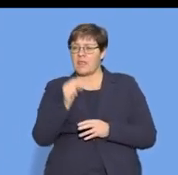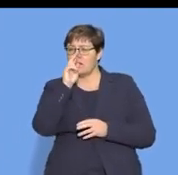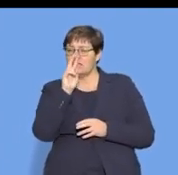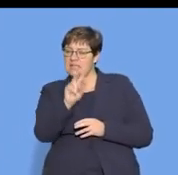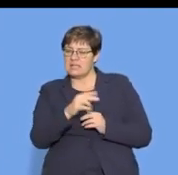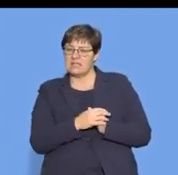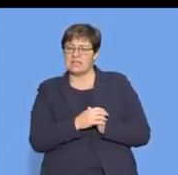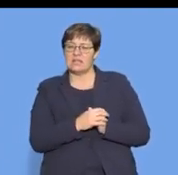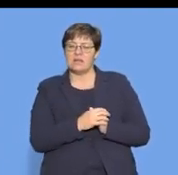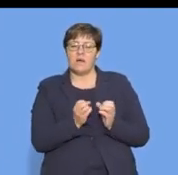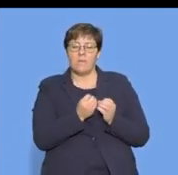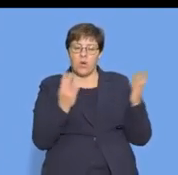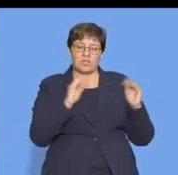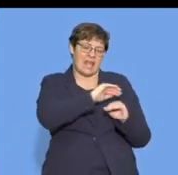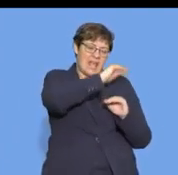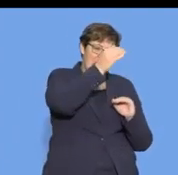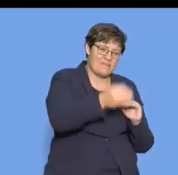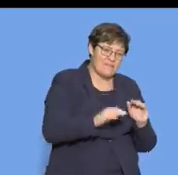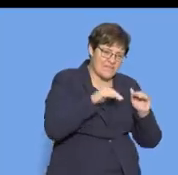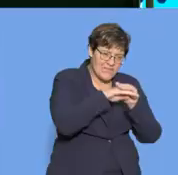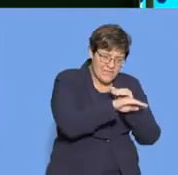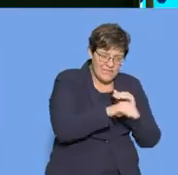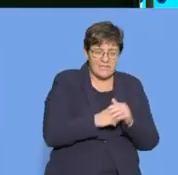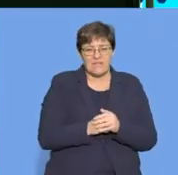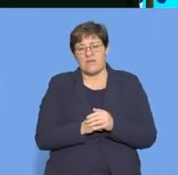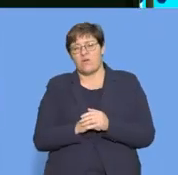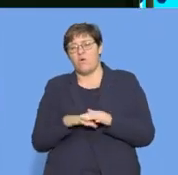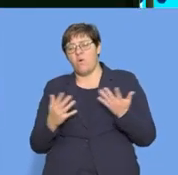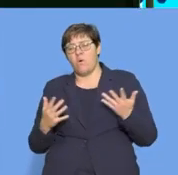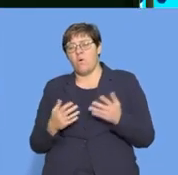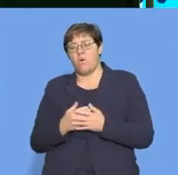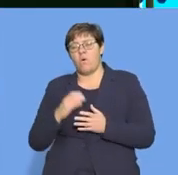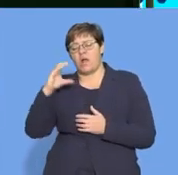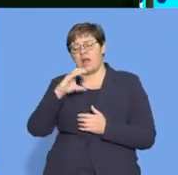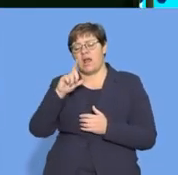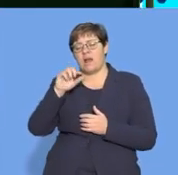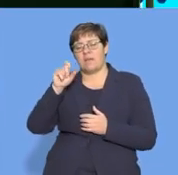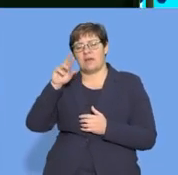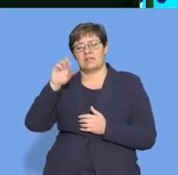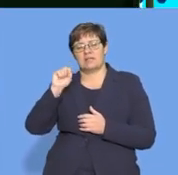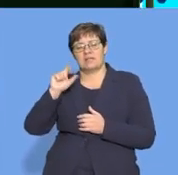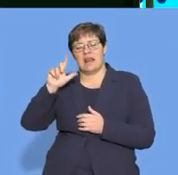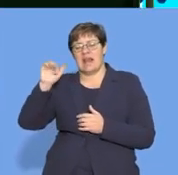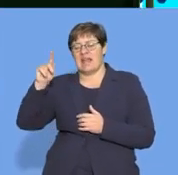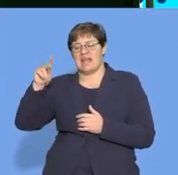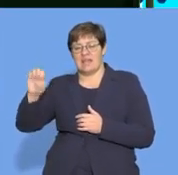is you'll notice there that most of those are either caves or they talk about Plovers Lake.